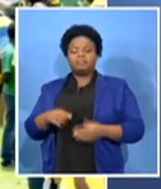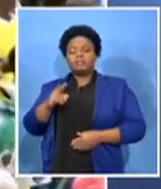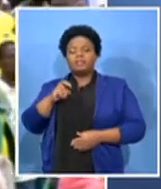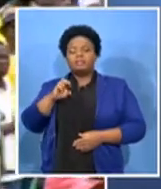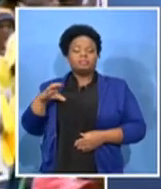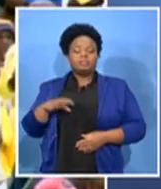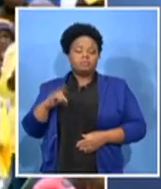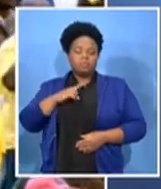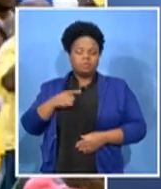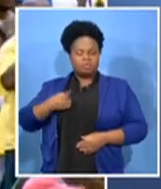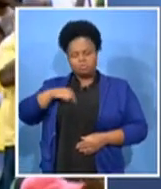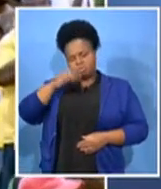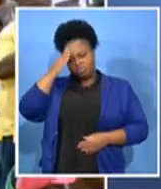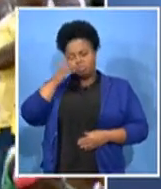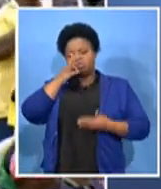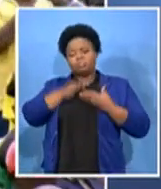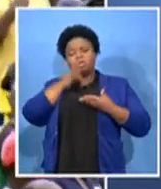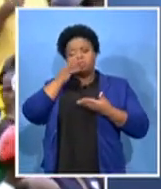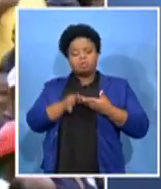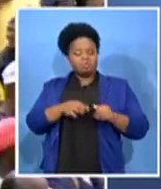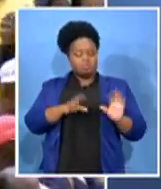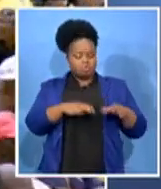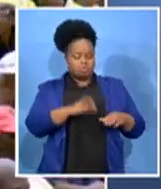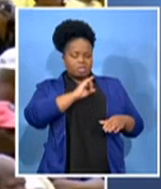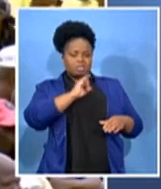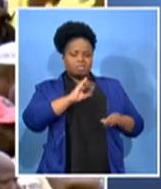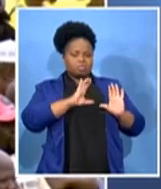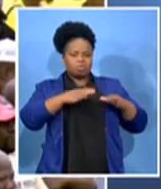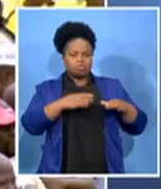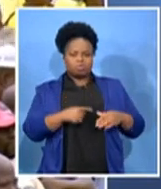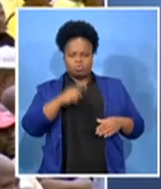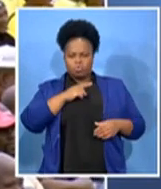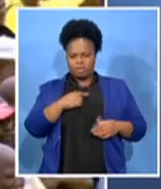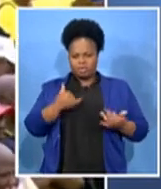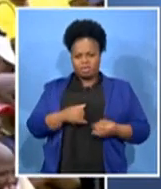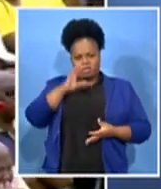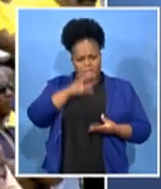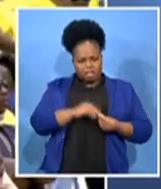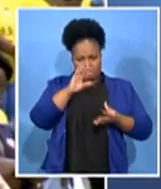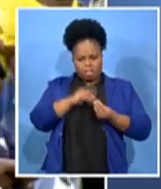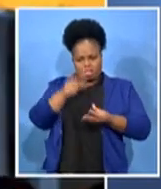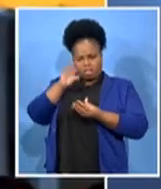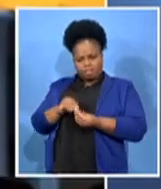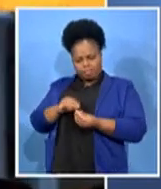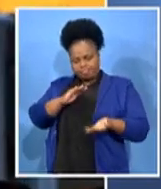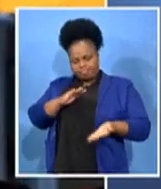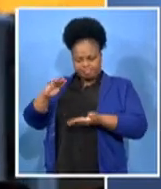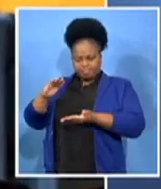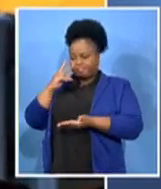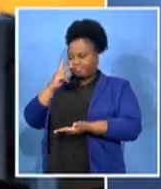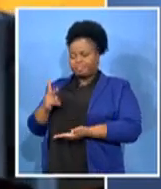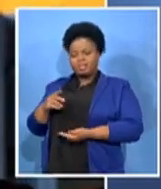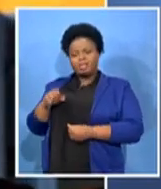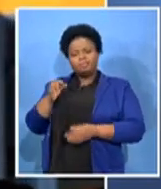Integrity Commission. So you take all of those things together, and then you look at the party that is still in government, the party that is still